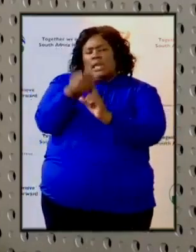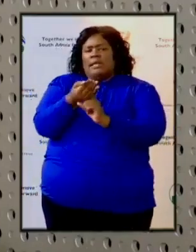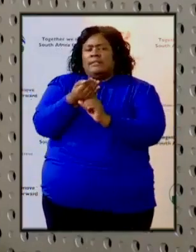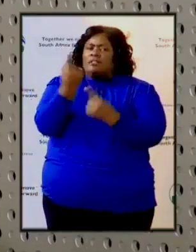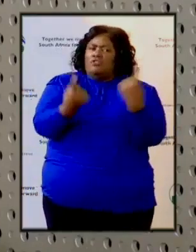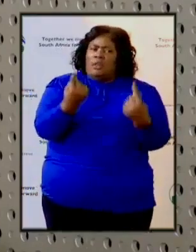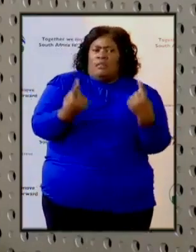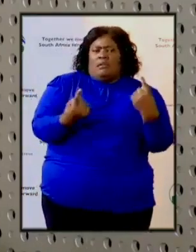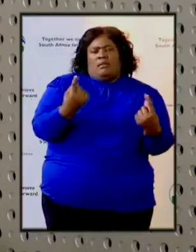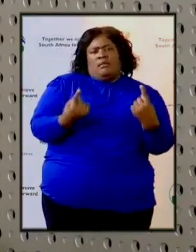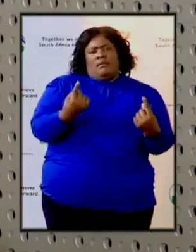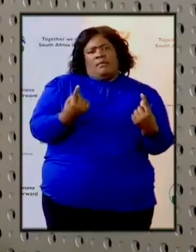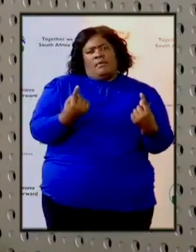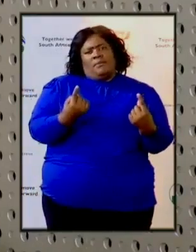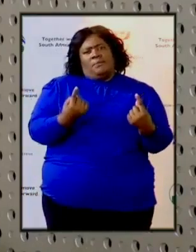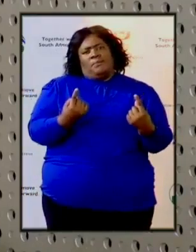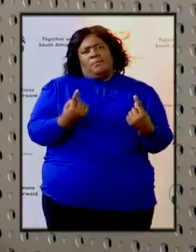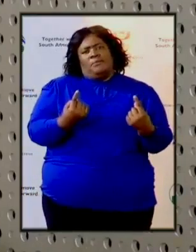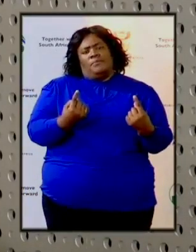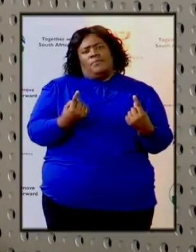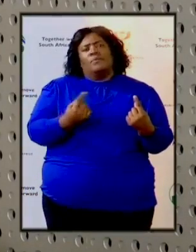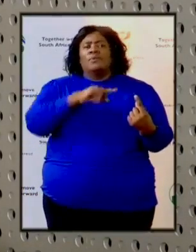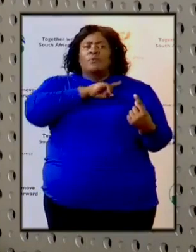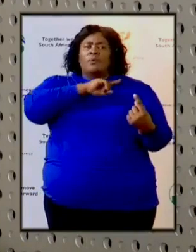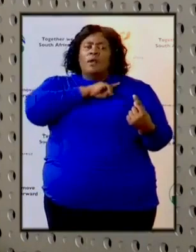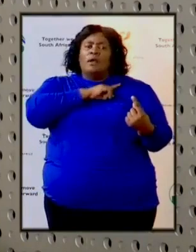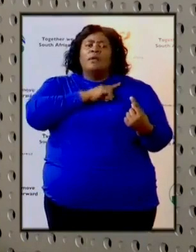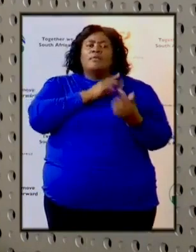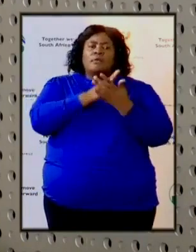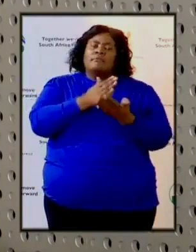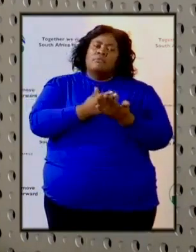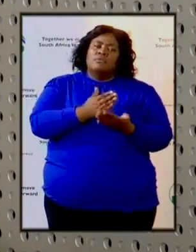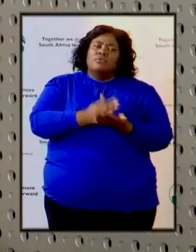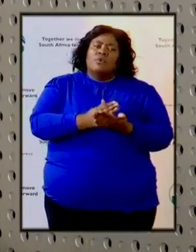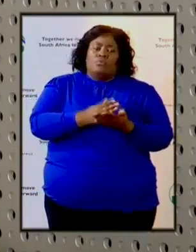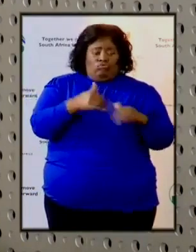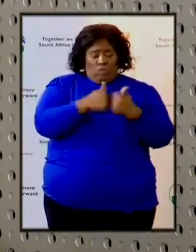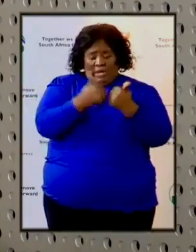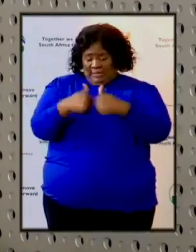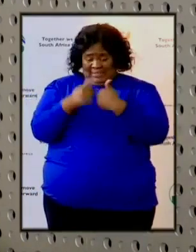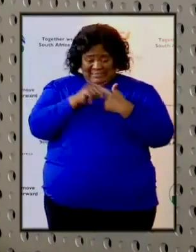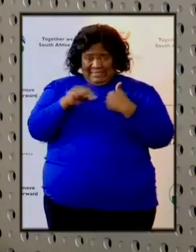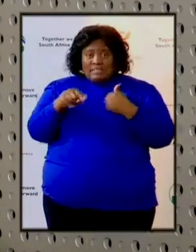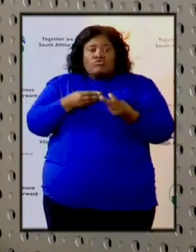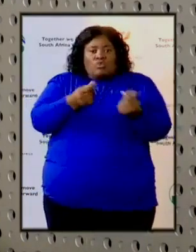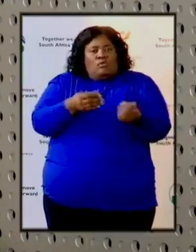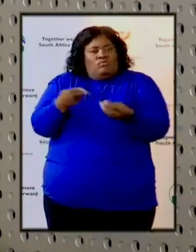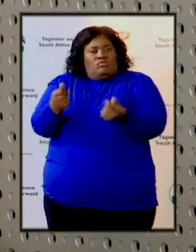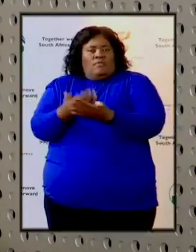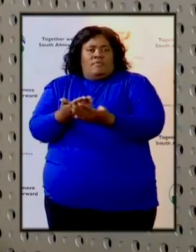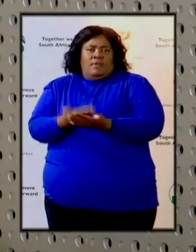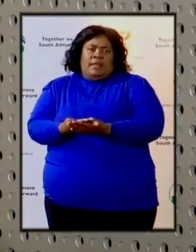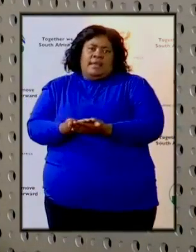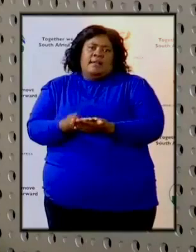term we can deal with this challenge and gain our